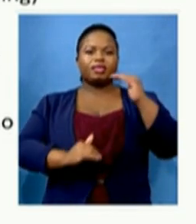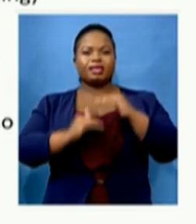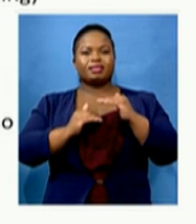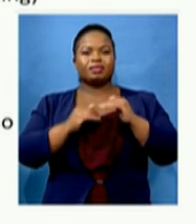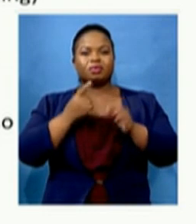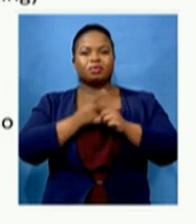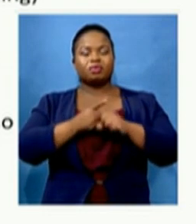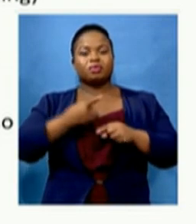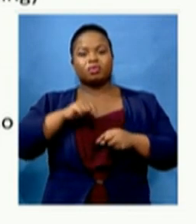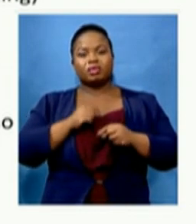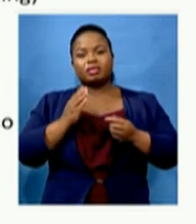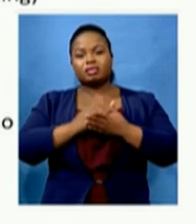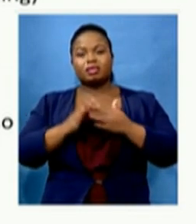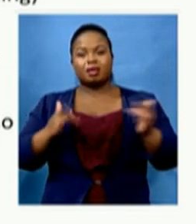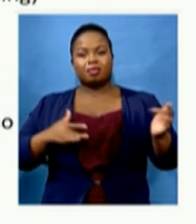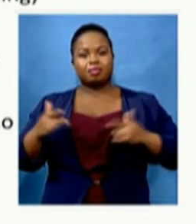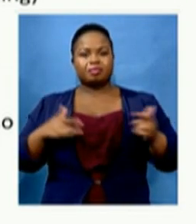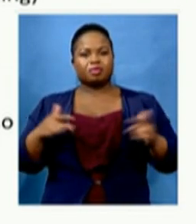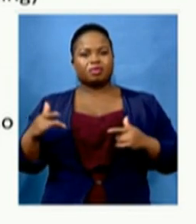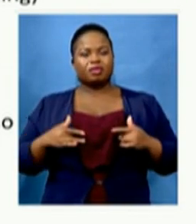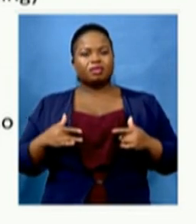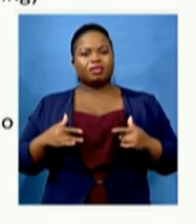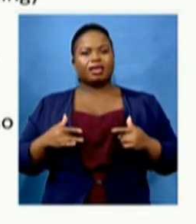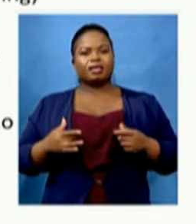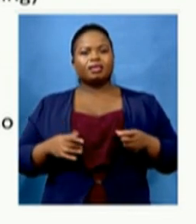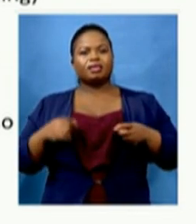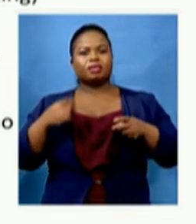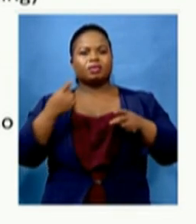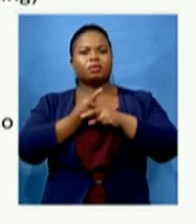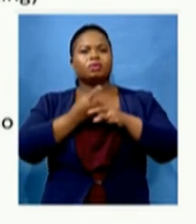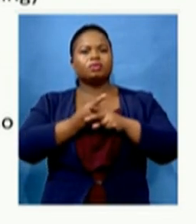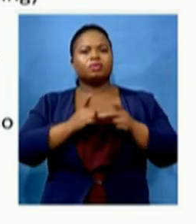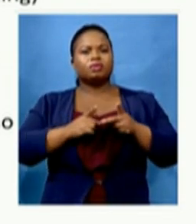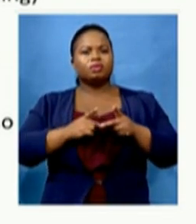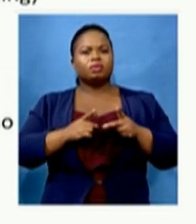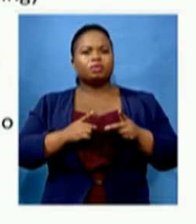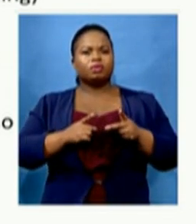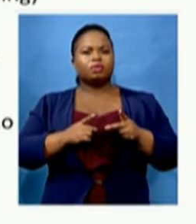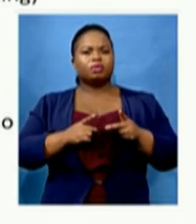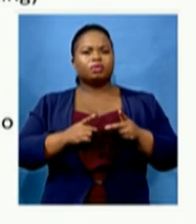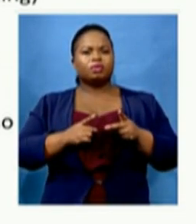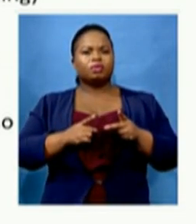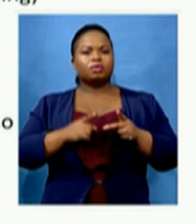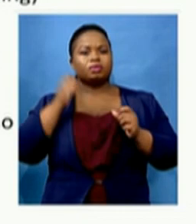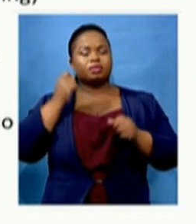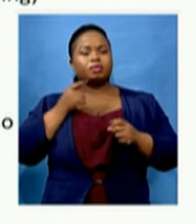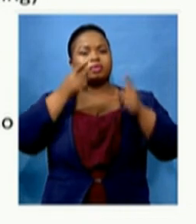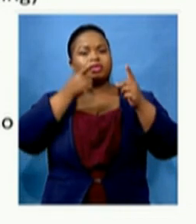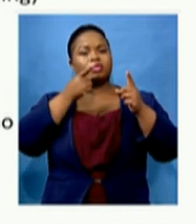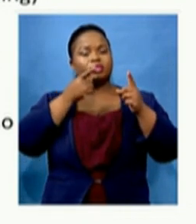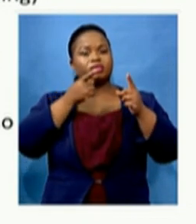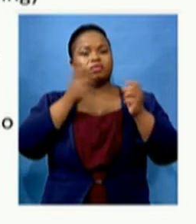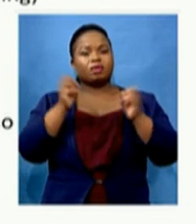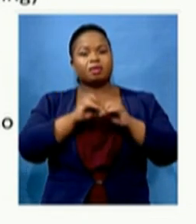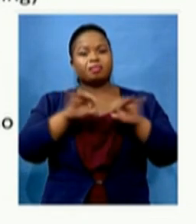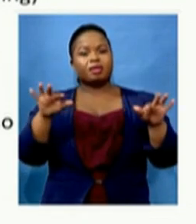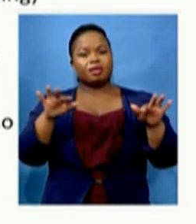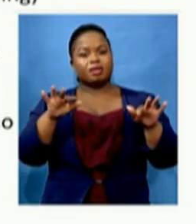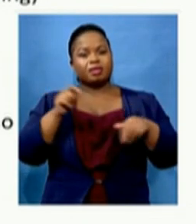to address. So for one thing, the projections at a population level do not capture the clustering of cases. So there have